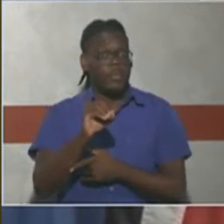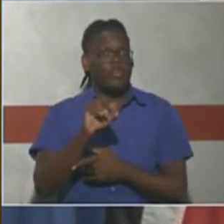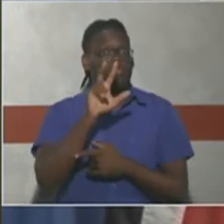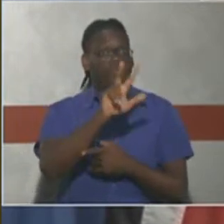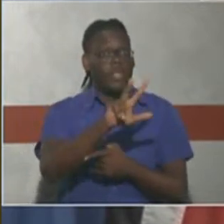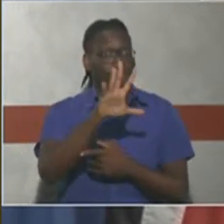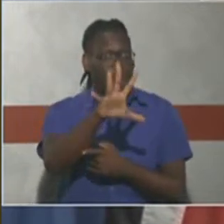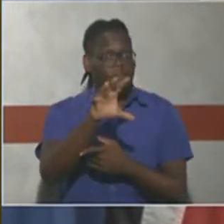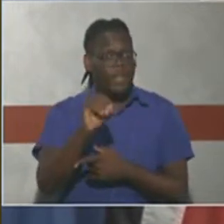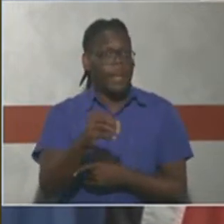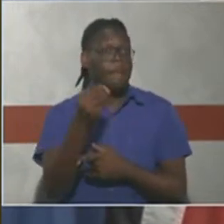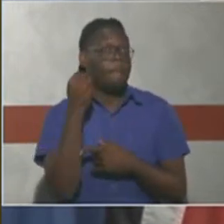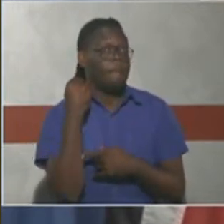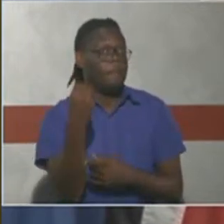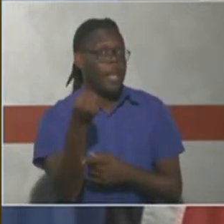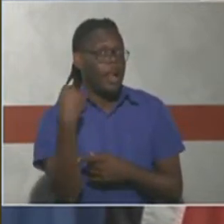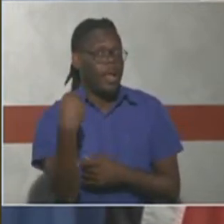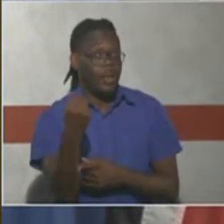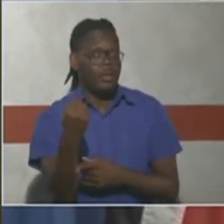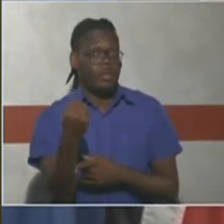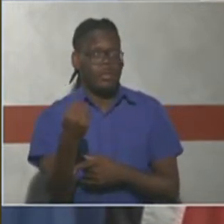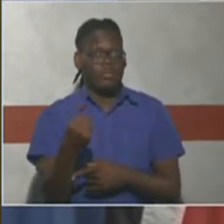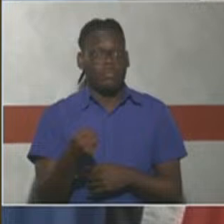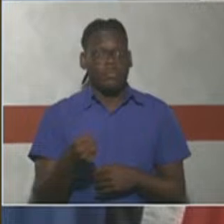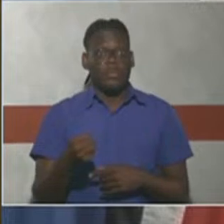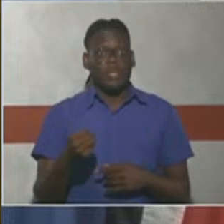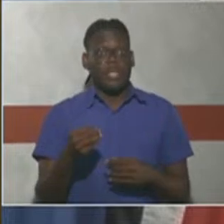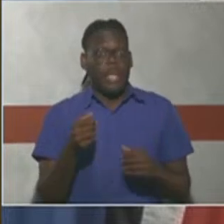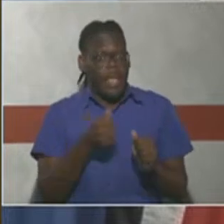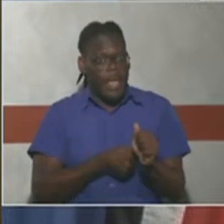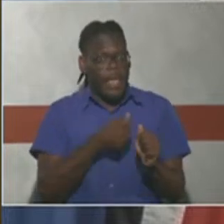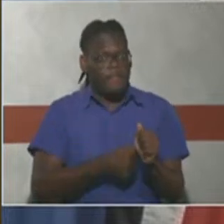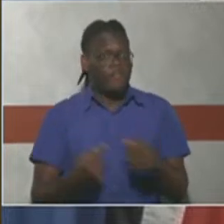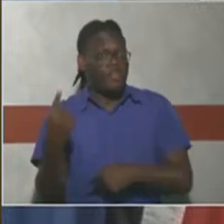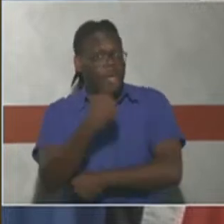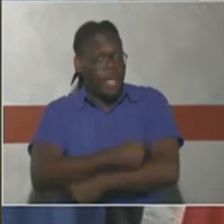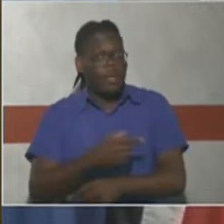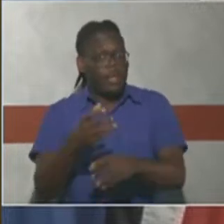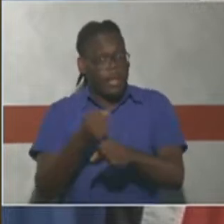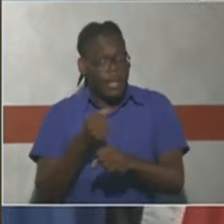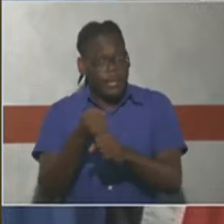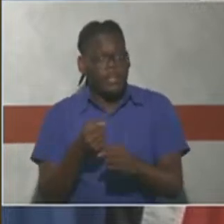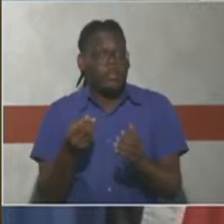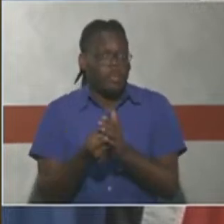per day. So 350 scf per day. At the end of the year, that would be worth